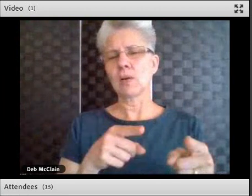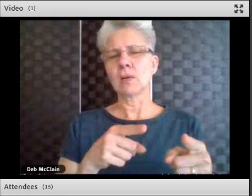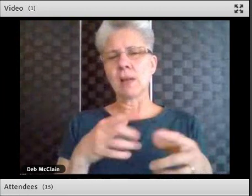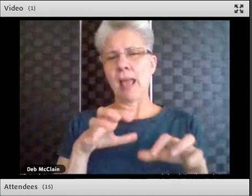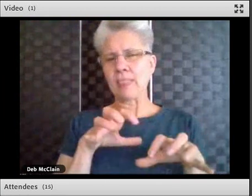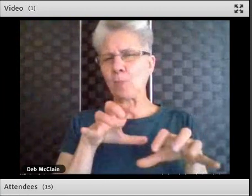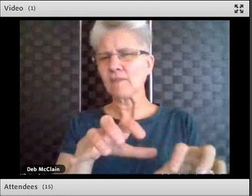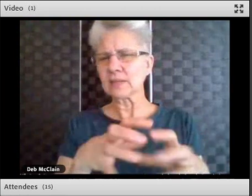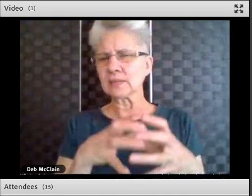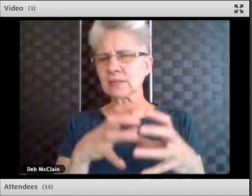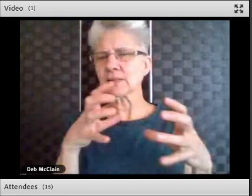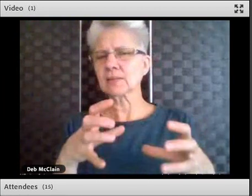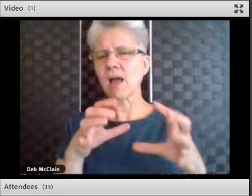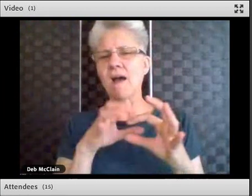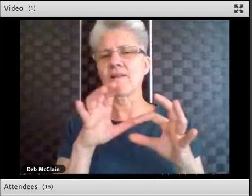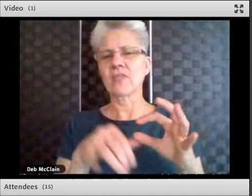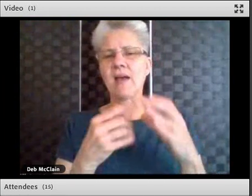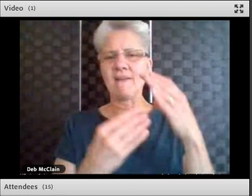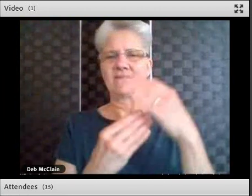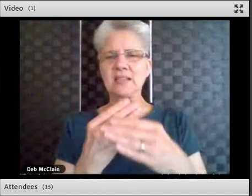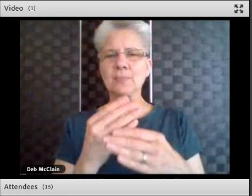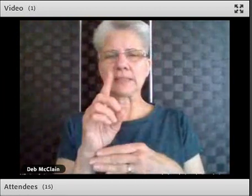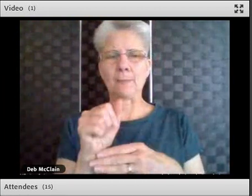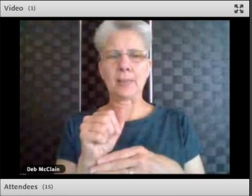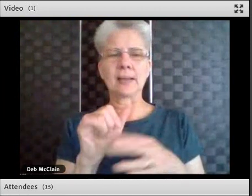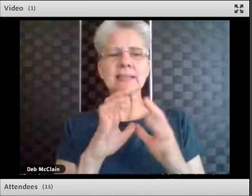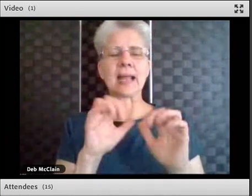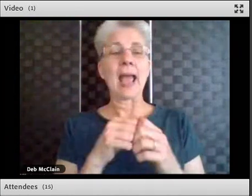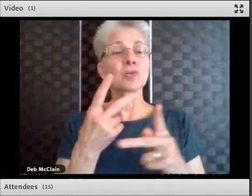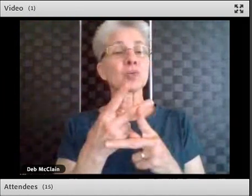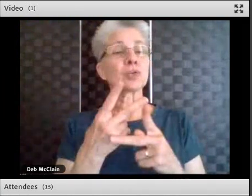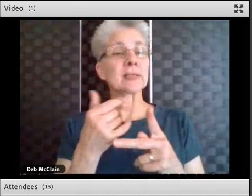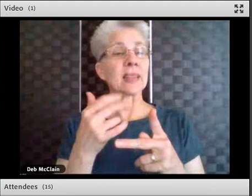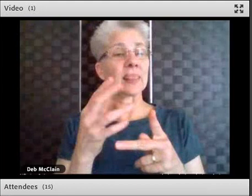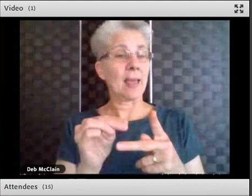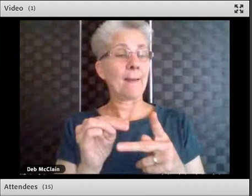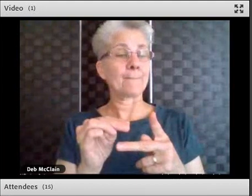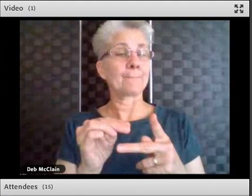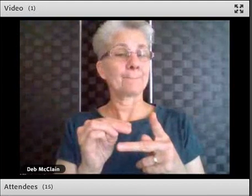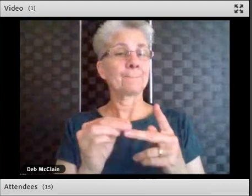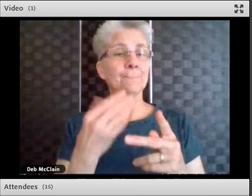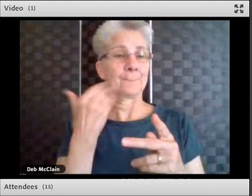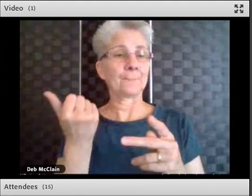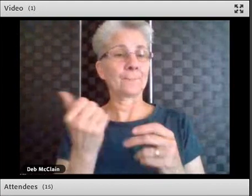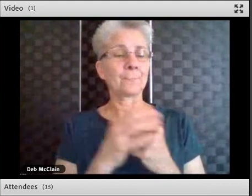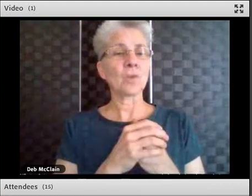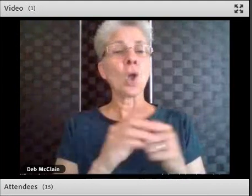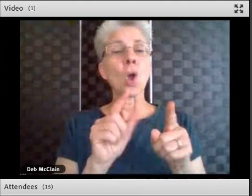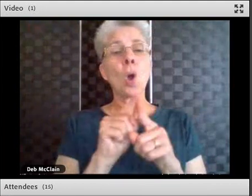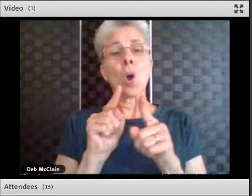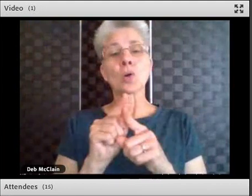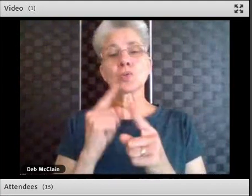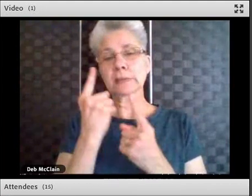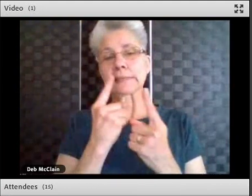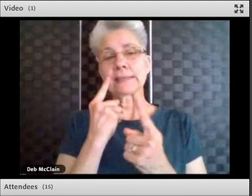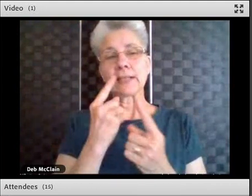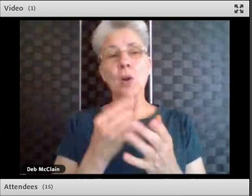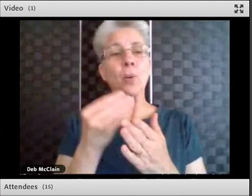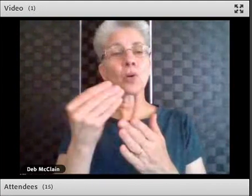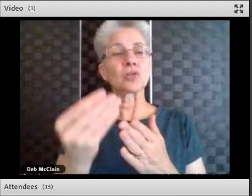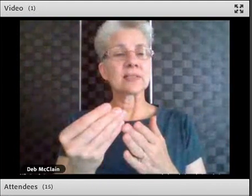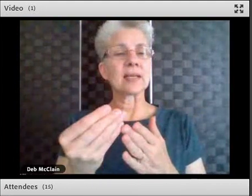prevalence of invisible disabilities and how to address them most effectively. You can also consider purchasing